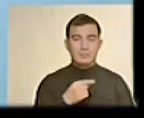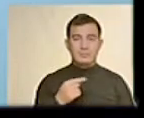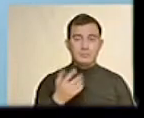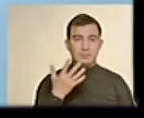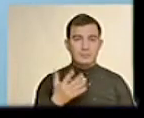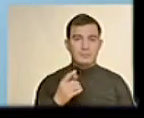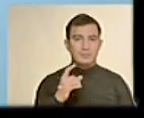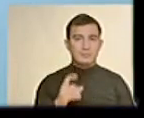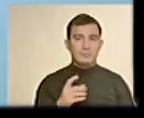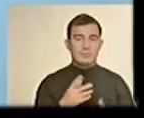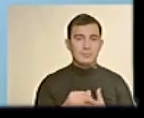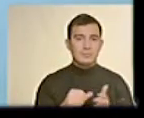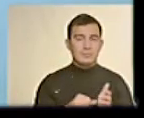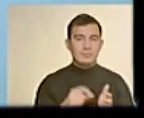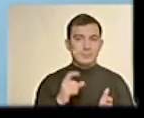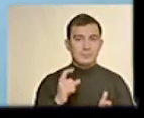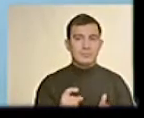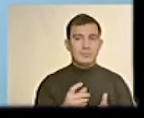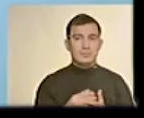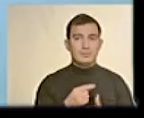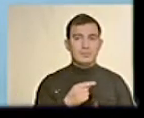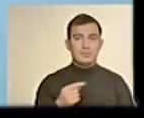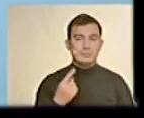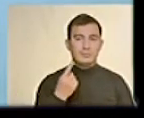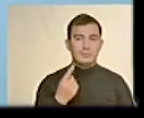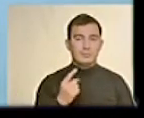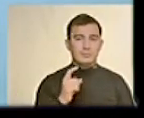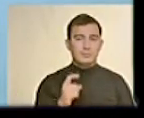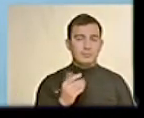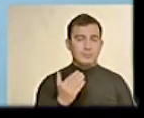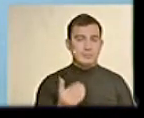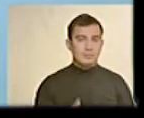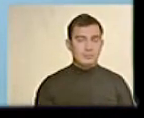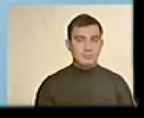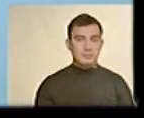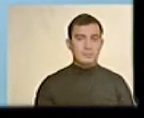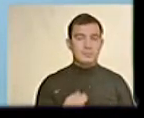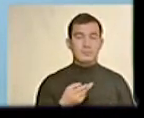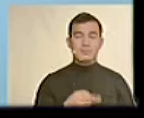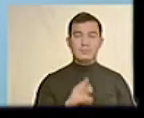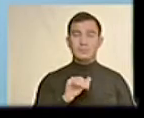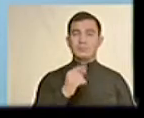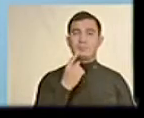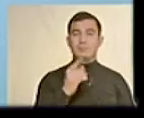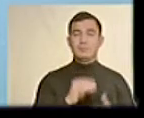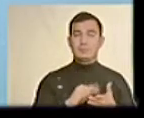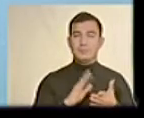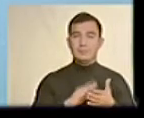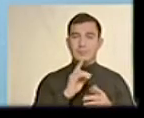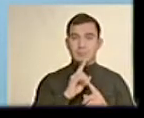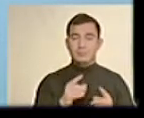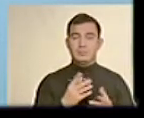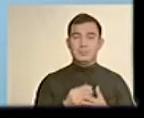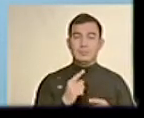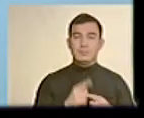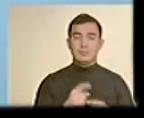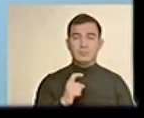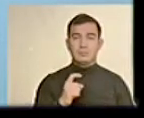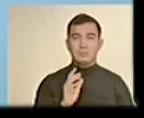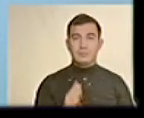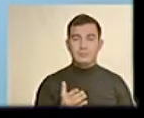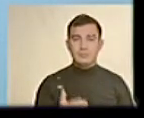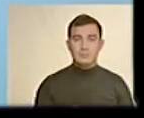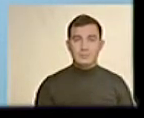plus 6x plus 1x ga teng va biz 1 ni yozmaymiz, natijada plus x bo'ladi.